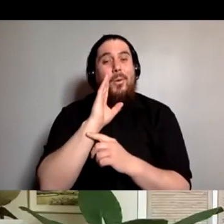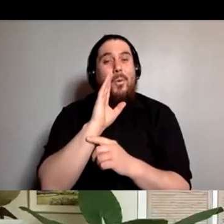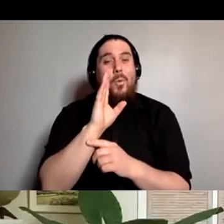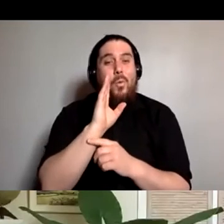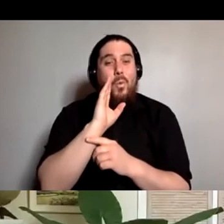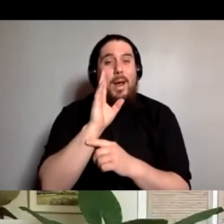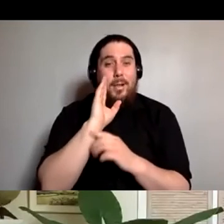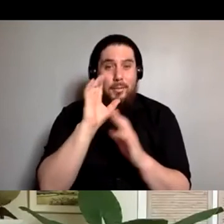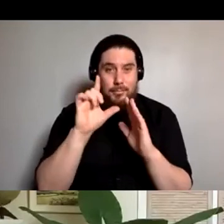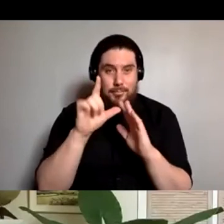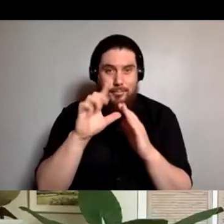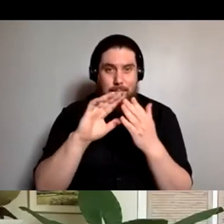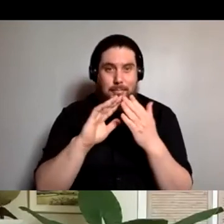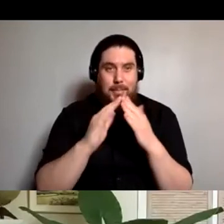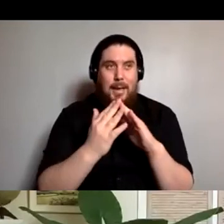and more